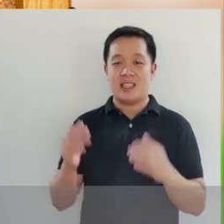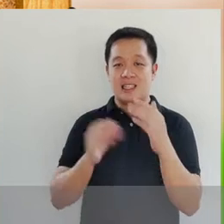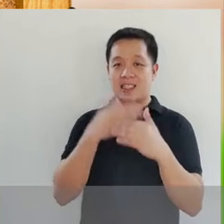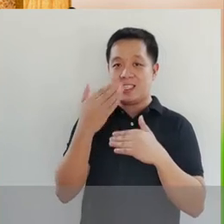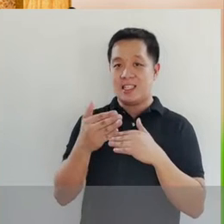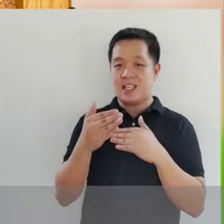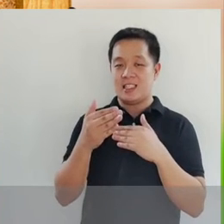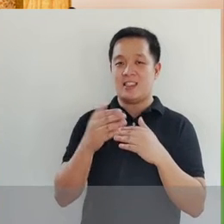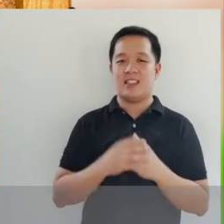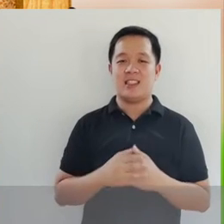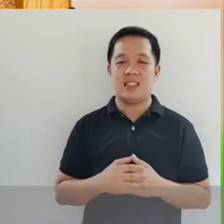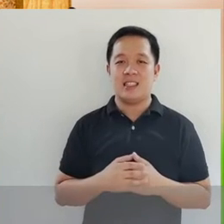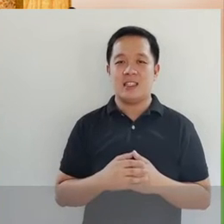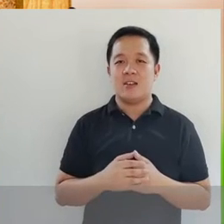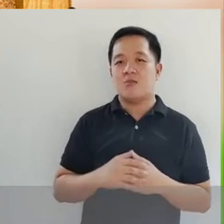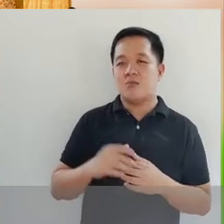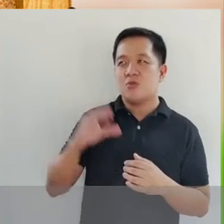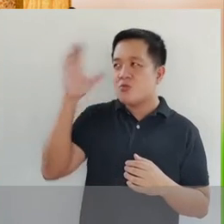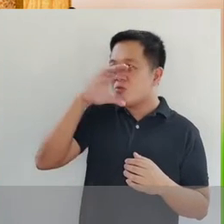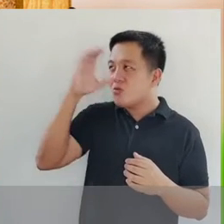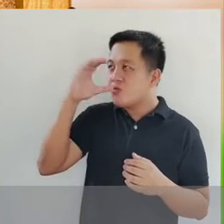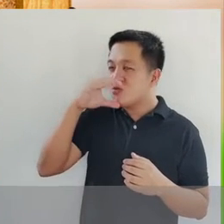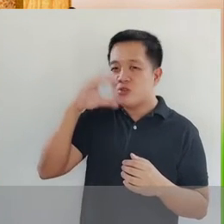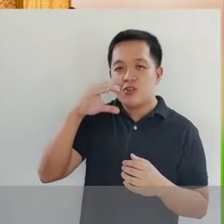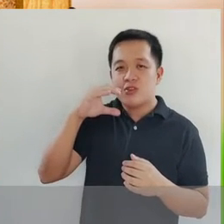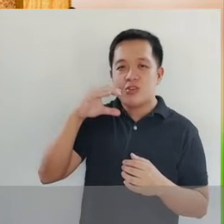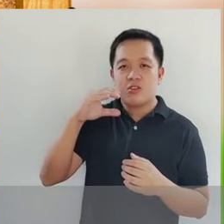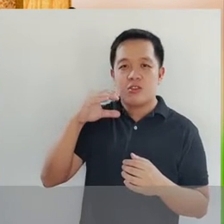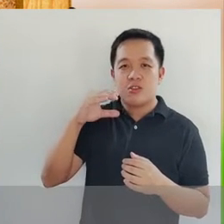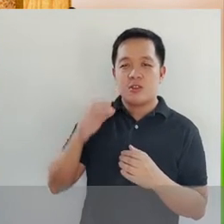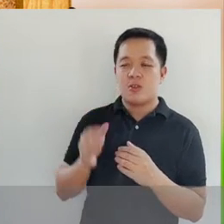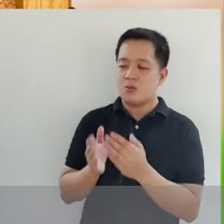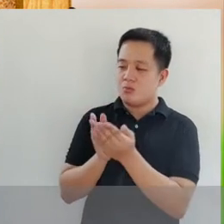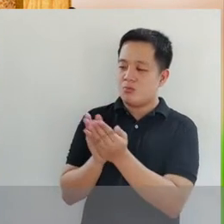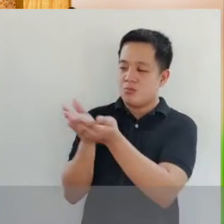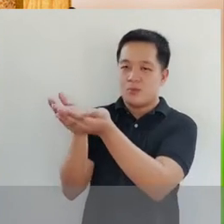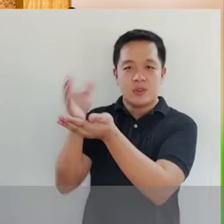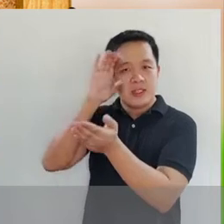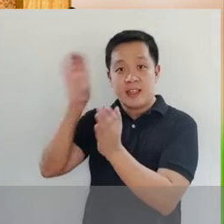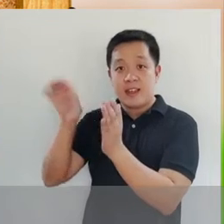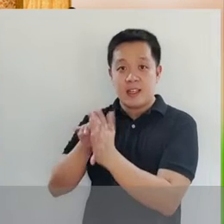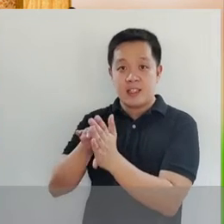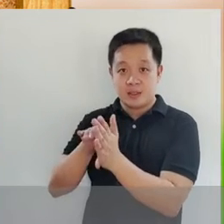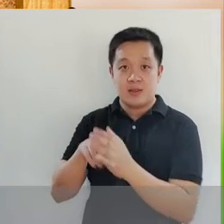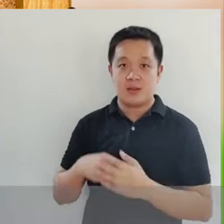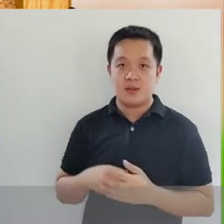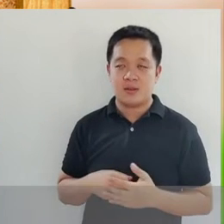In the next frame, we need a picture of a ship.